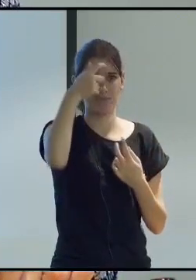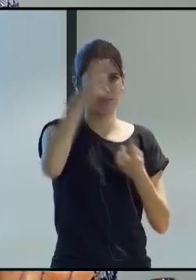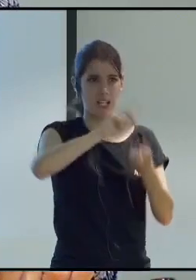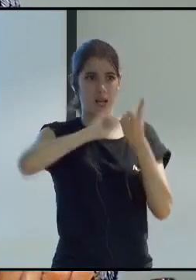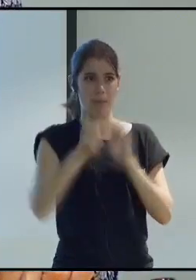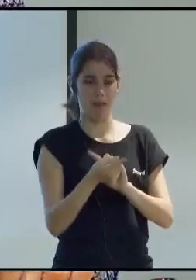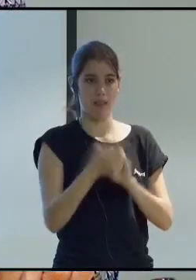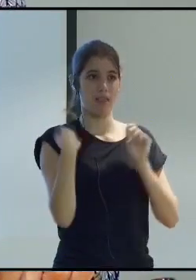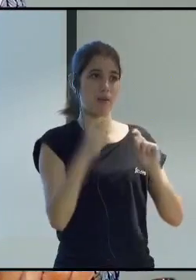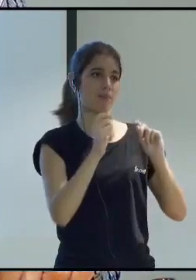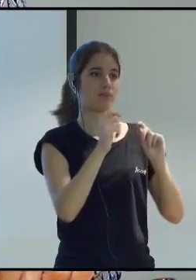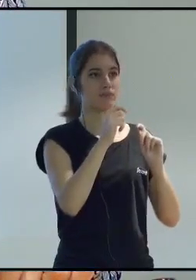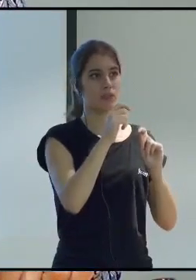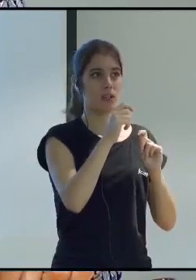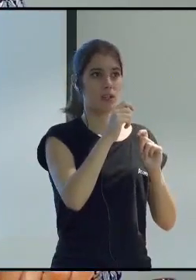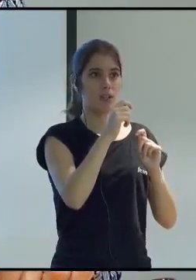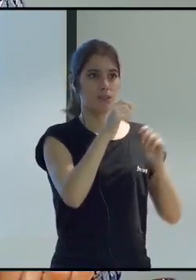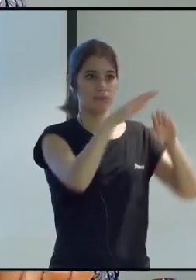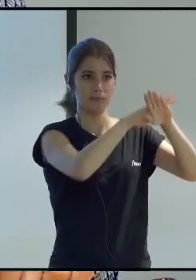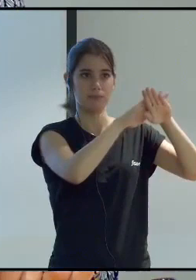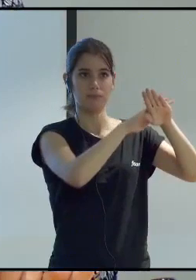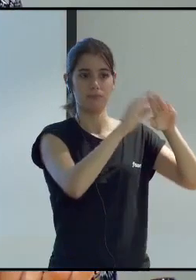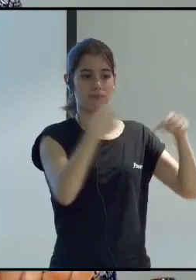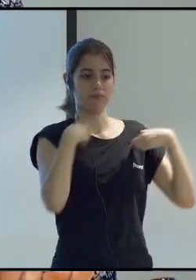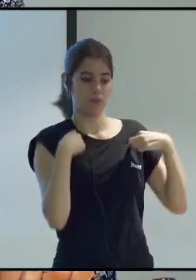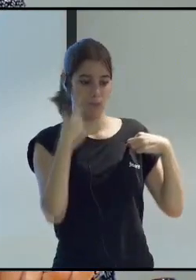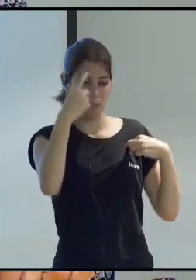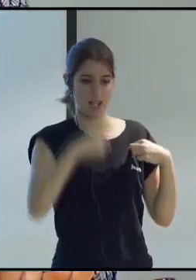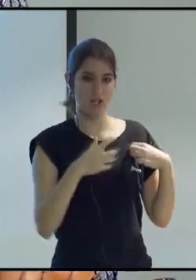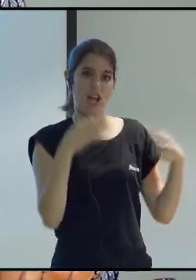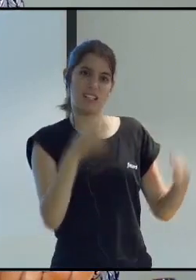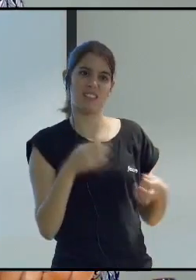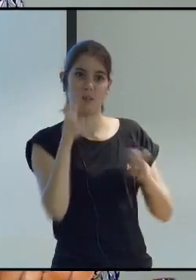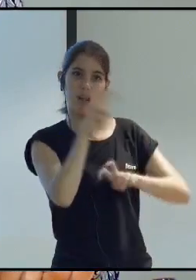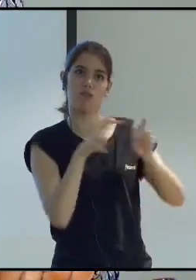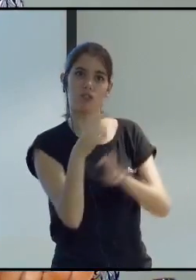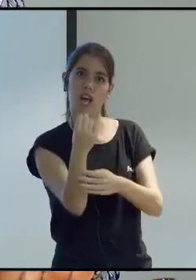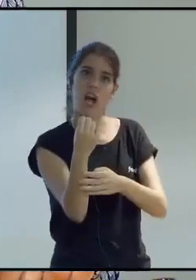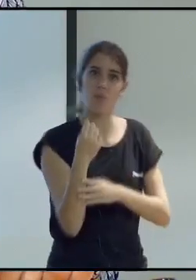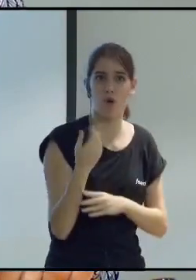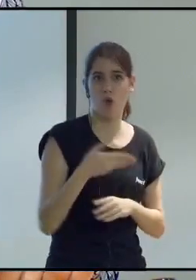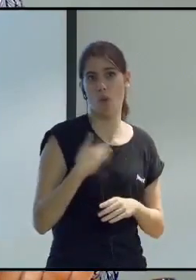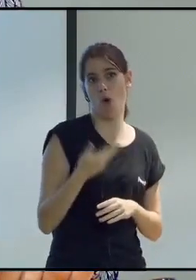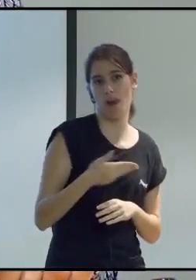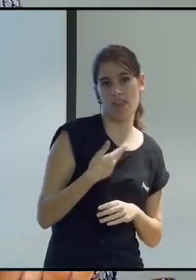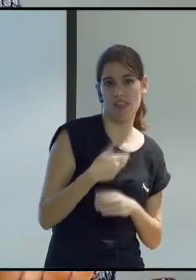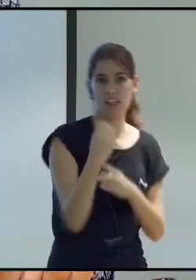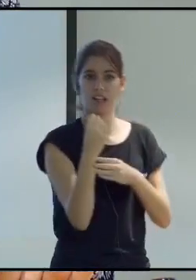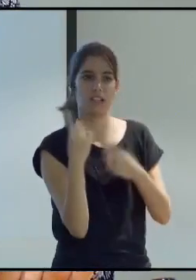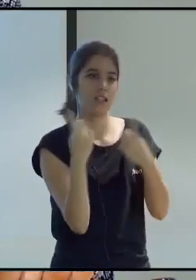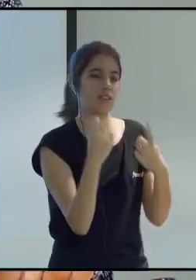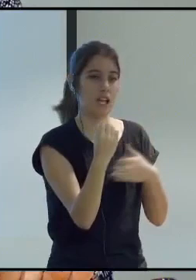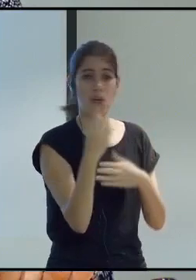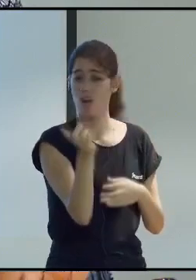really always are reclaiming to be supported or having aid needs, but people are just